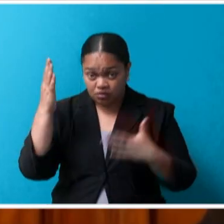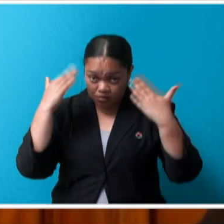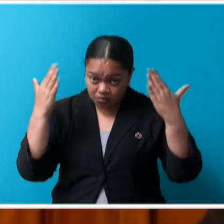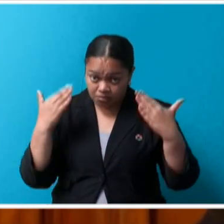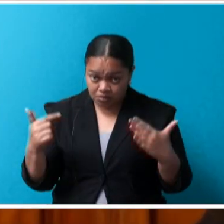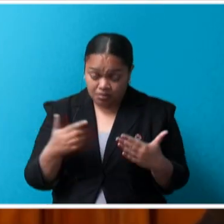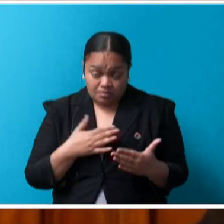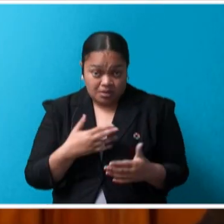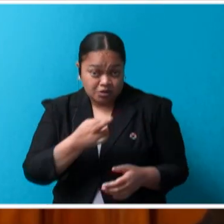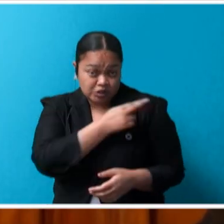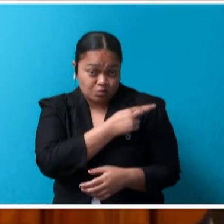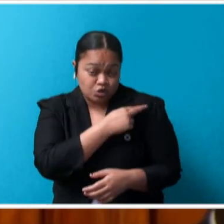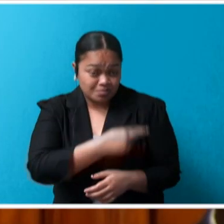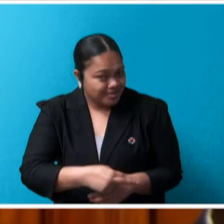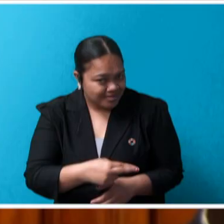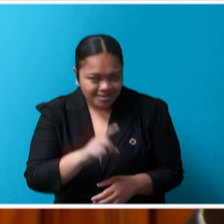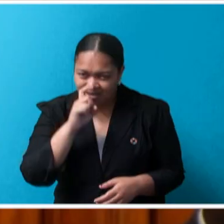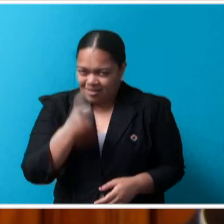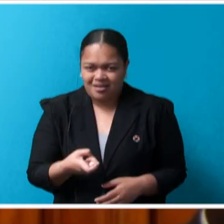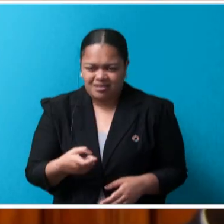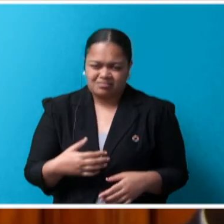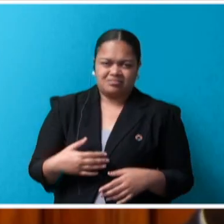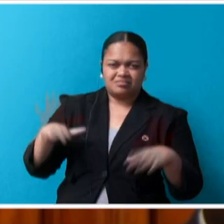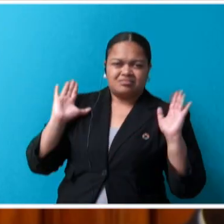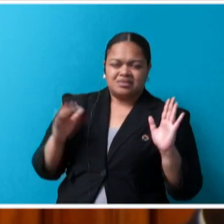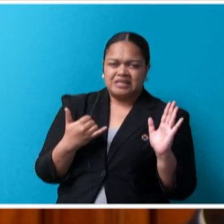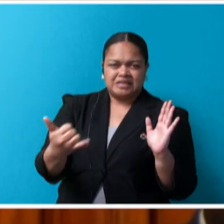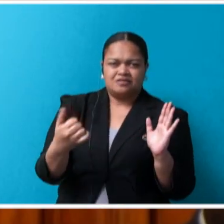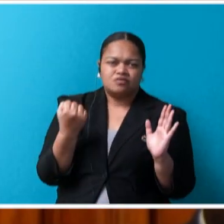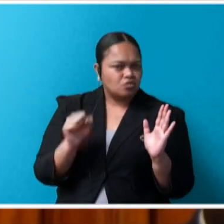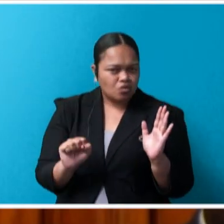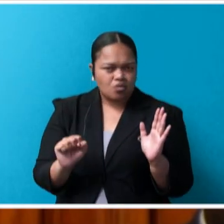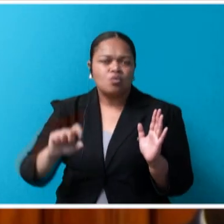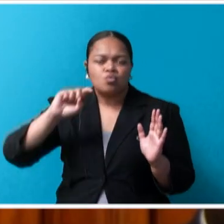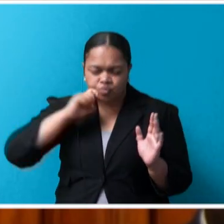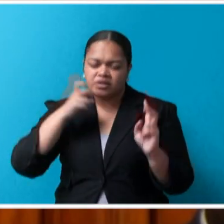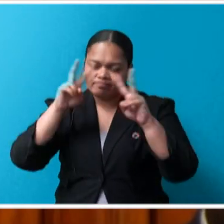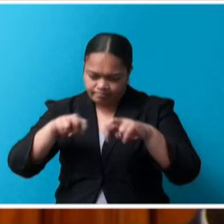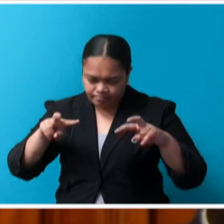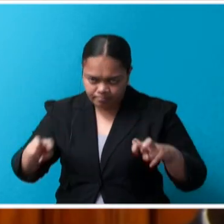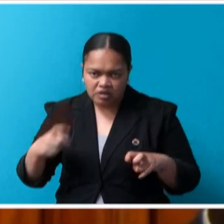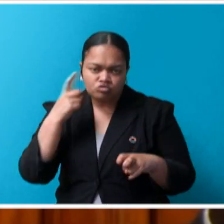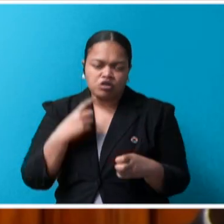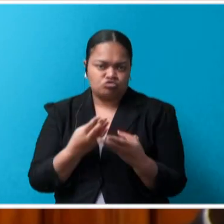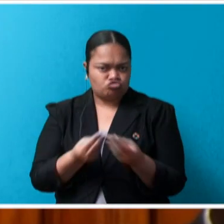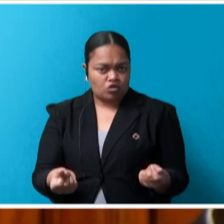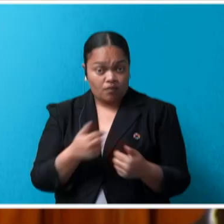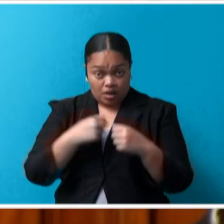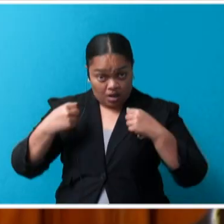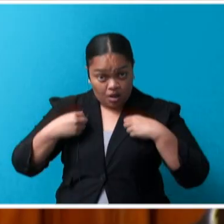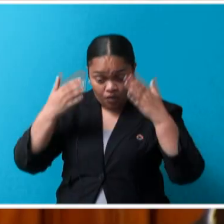our responsibility cannot stop with examining the past. Our focus must be on